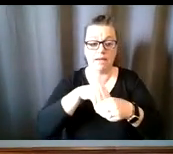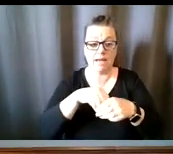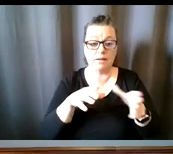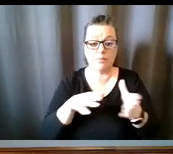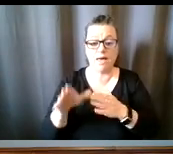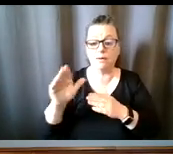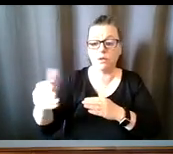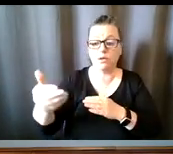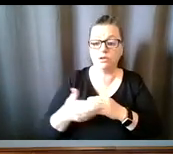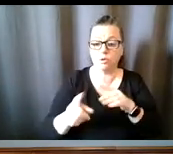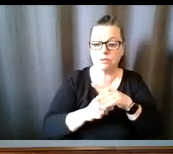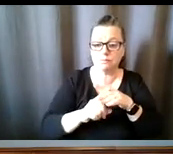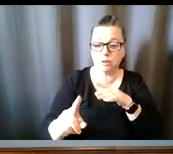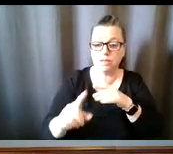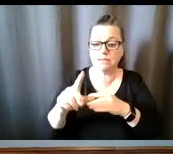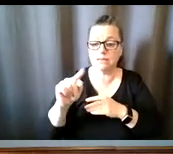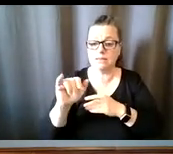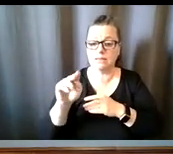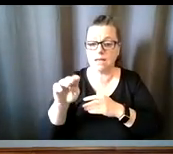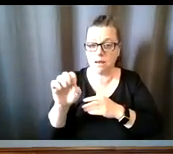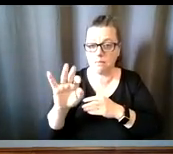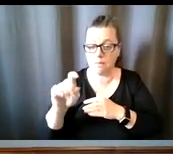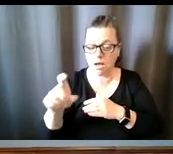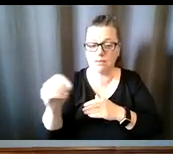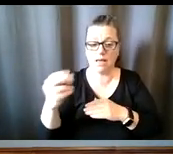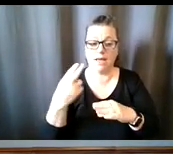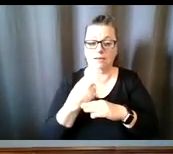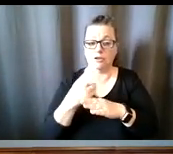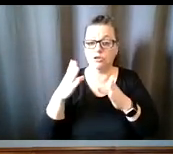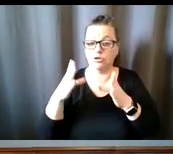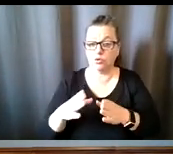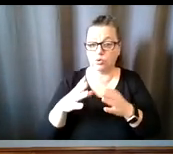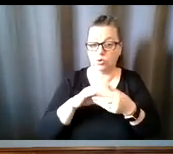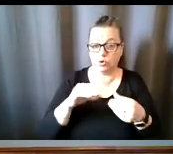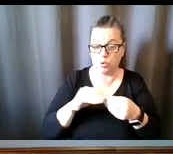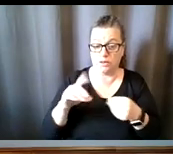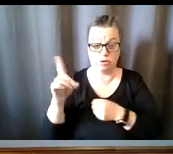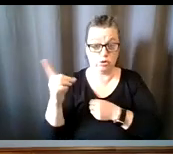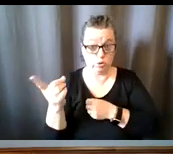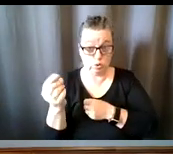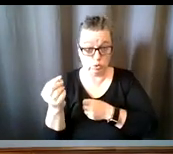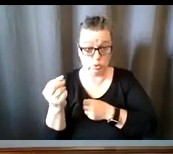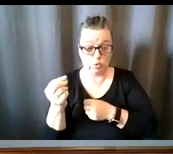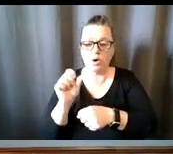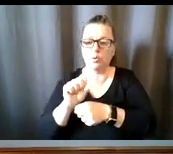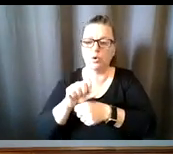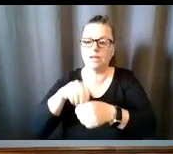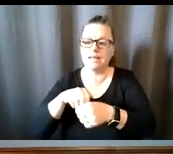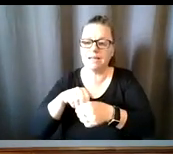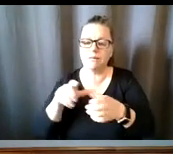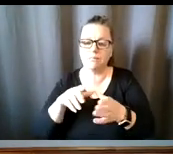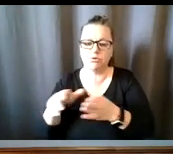introduce sprints, time box, and user stories. When we get to do, we'll be talking about work in progress or WIP and Kanban